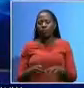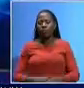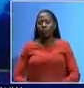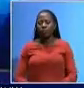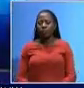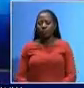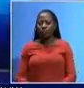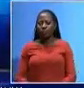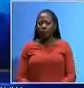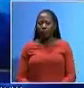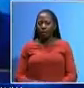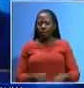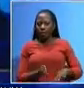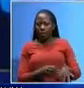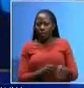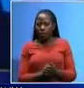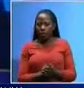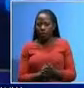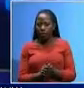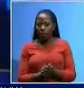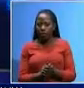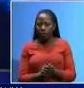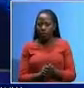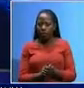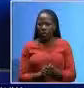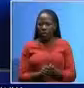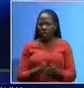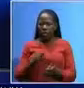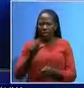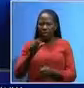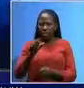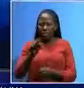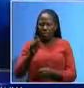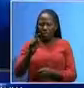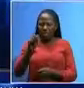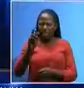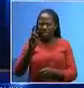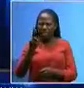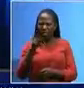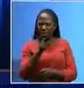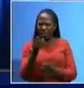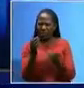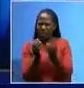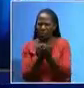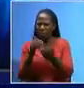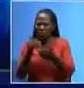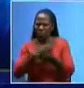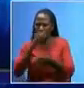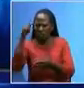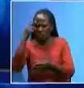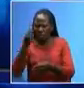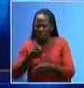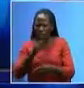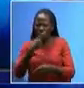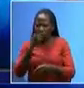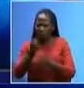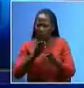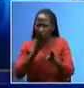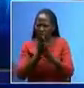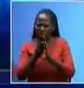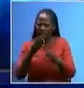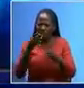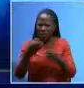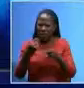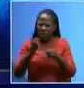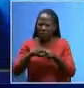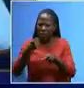The Jesuit Center for Theological Reflections, JCTR, has asked the new donor administration to tackle the persistent rise in